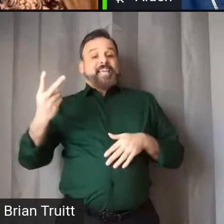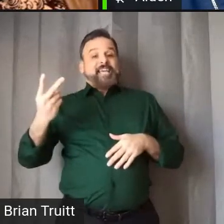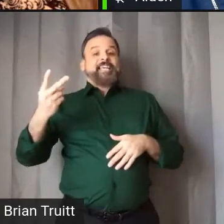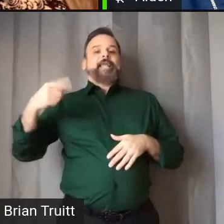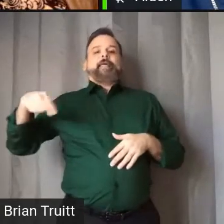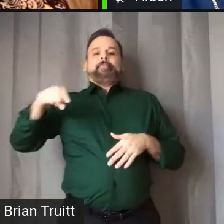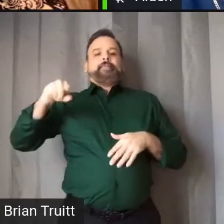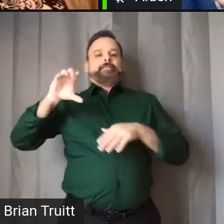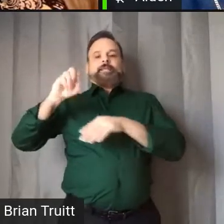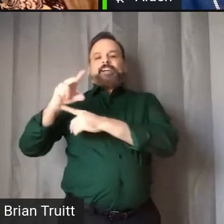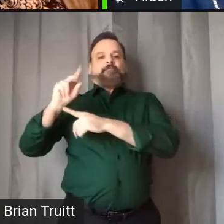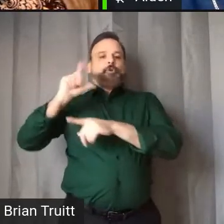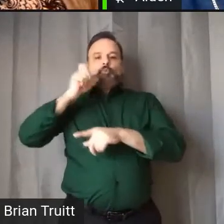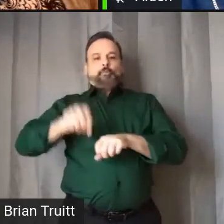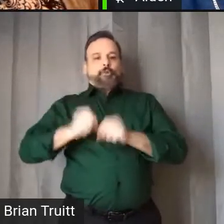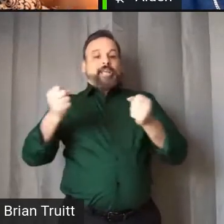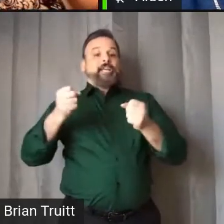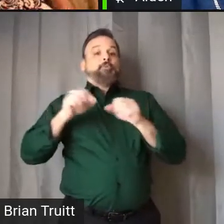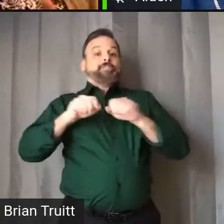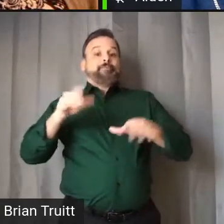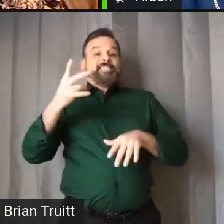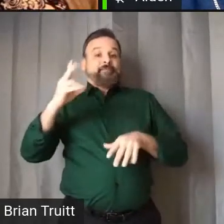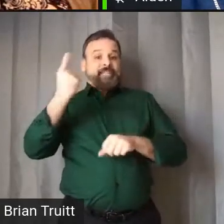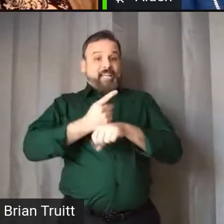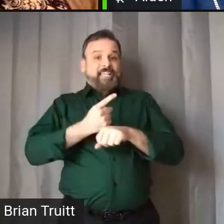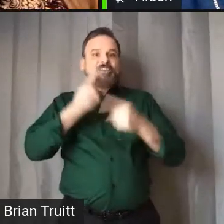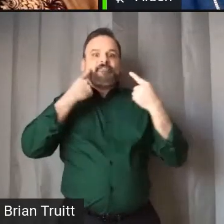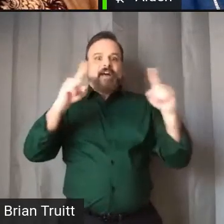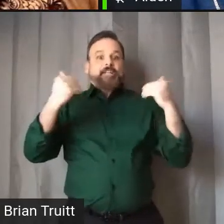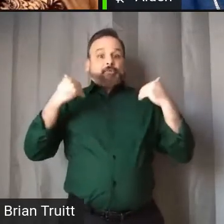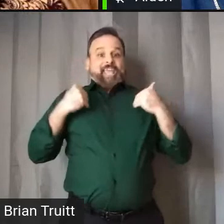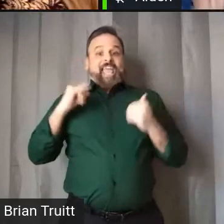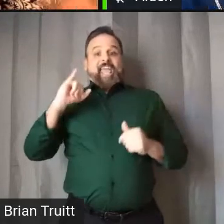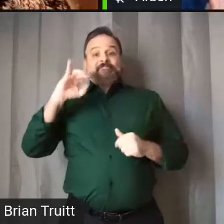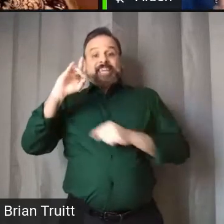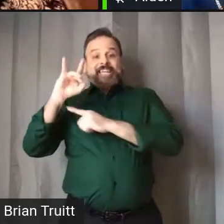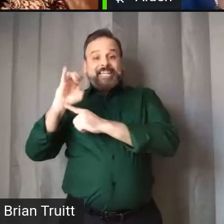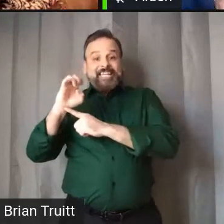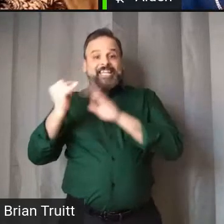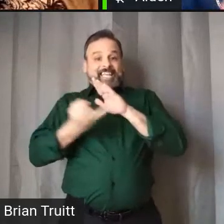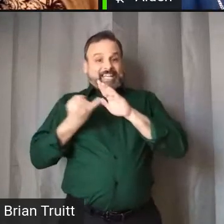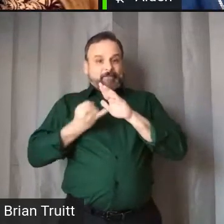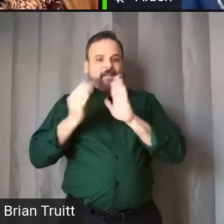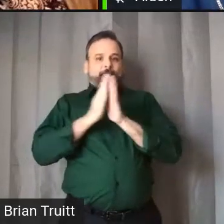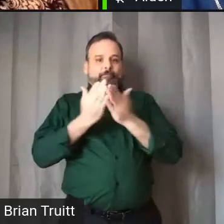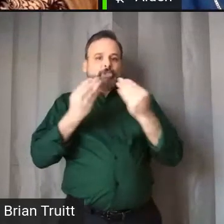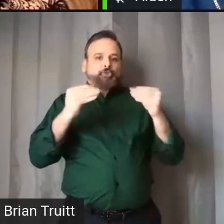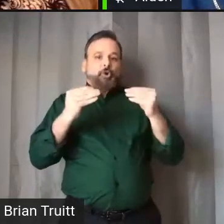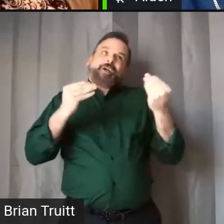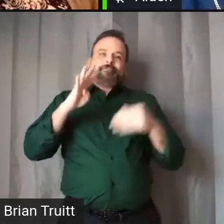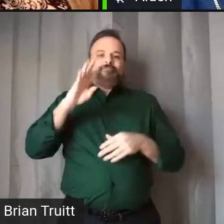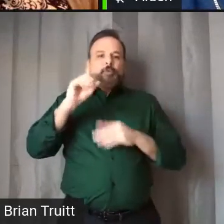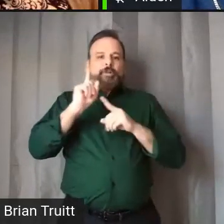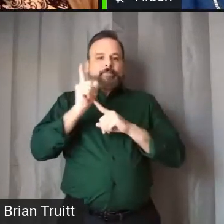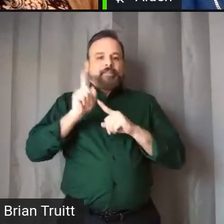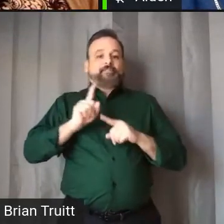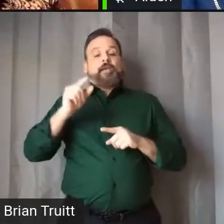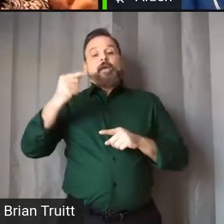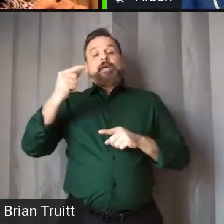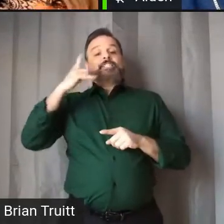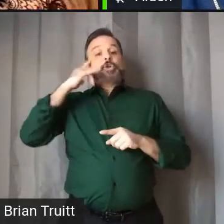days. We actually am very excited. We finally have an indie bookstore in my town. In my town, 40 minutes away. It's Golden Bee